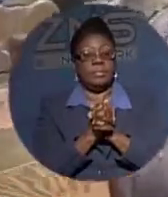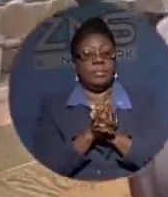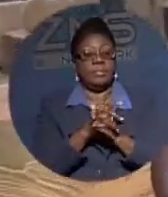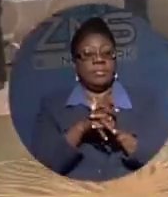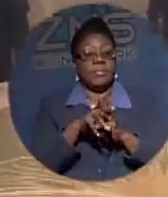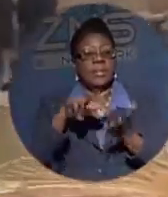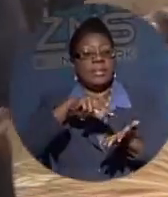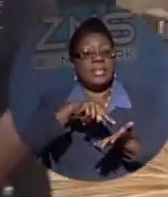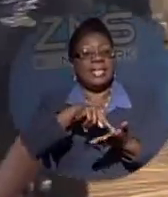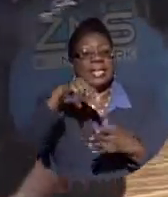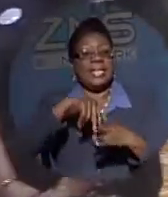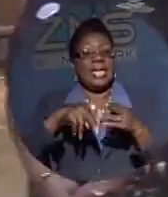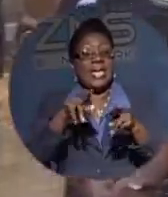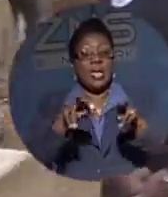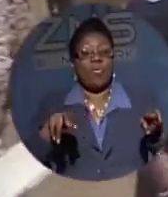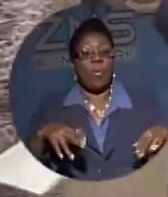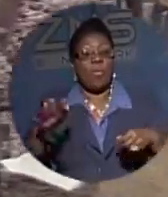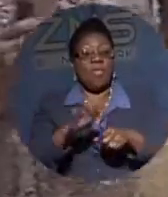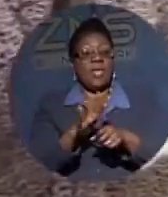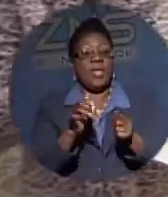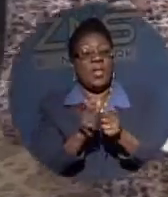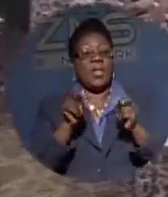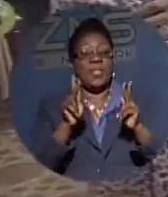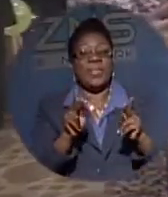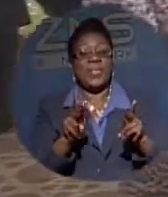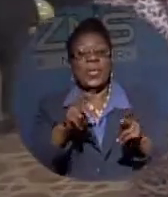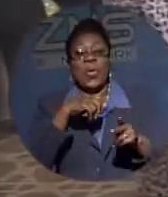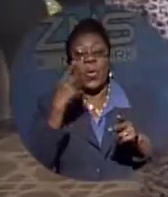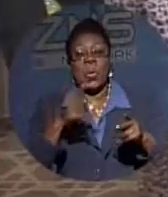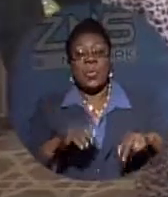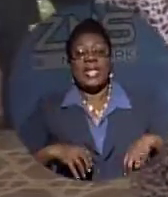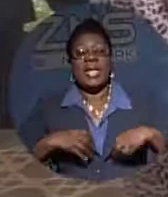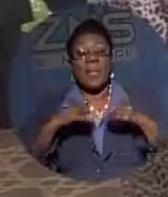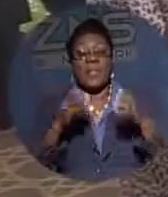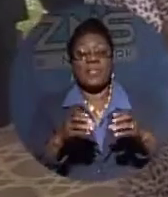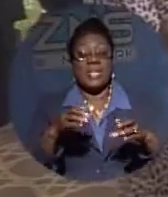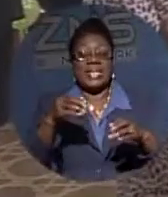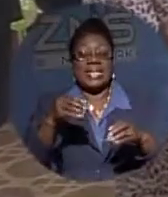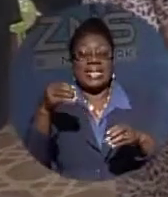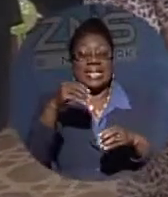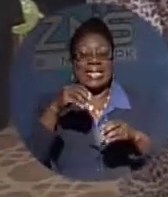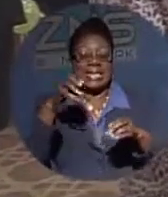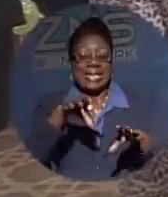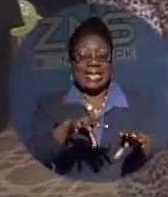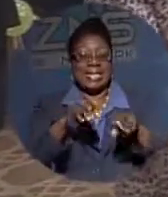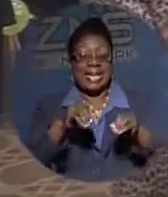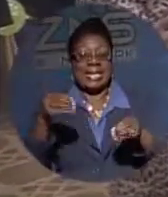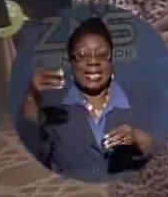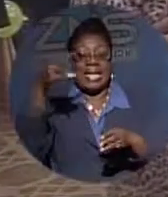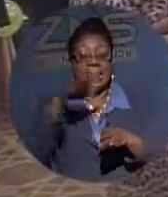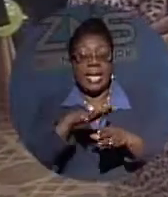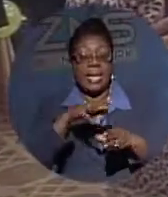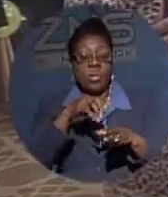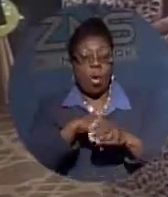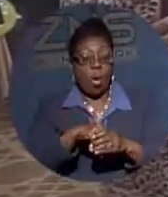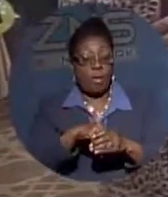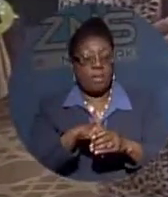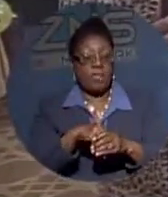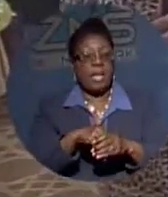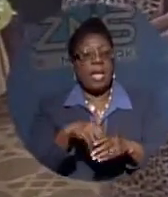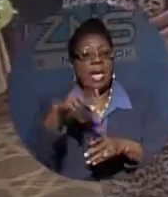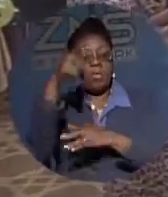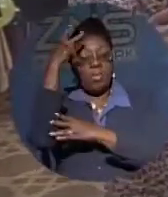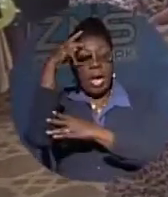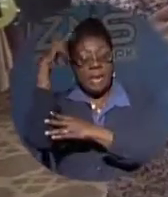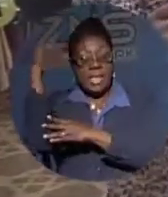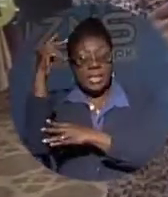Shanique, I'm standing in a room filled with people who have made the commitment to get involved. That was the central message here today as Prime Minister the Right